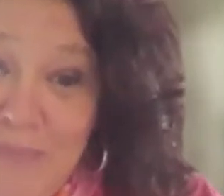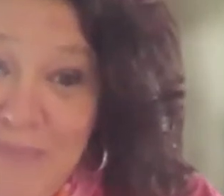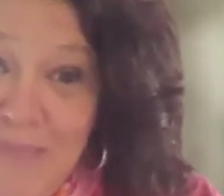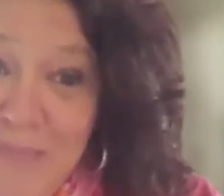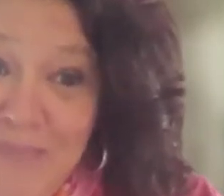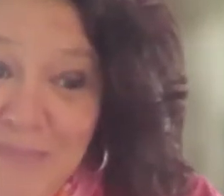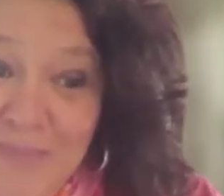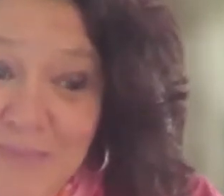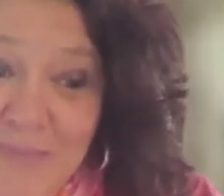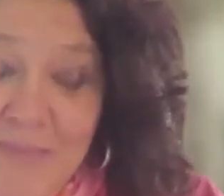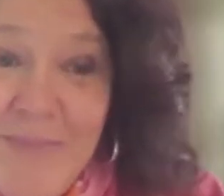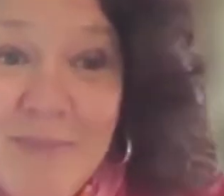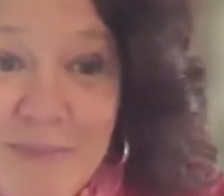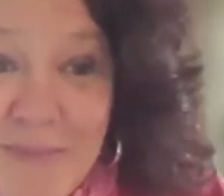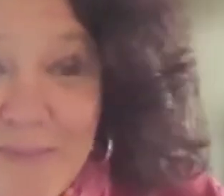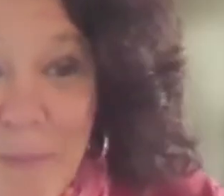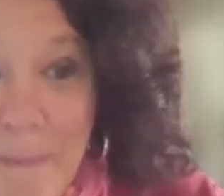development of ACEs and how you think about